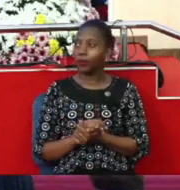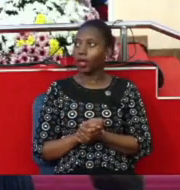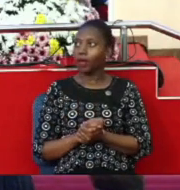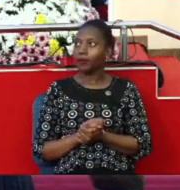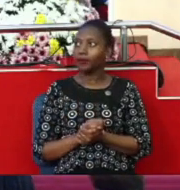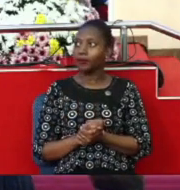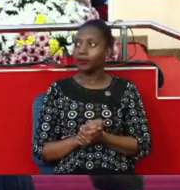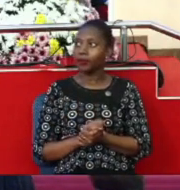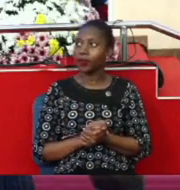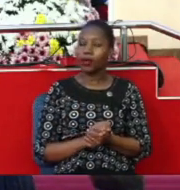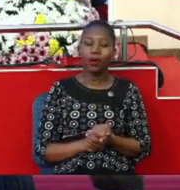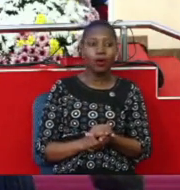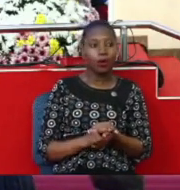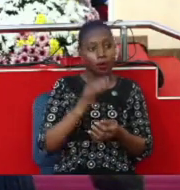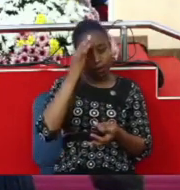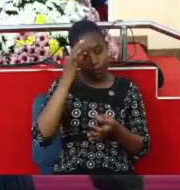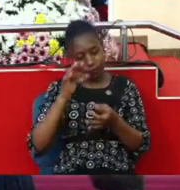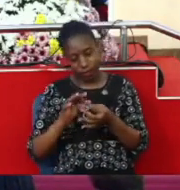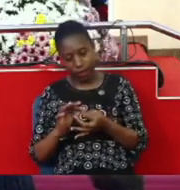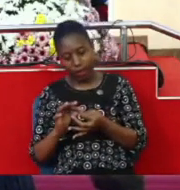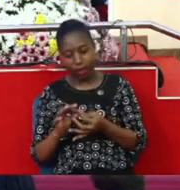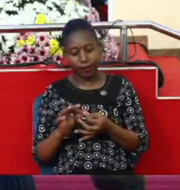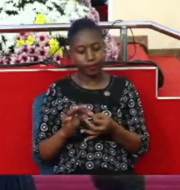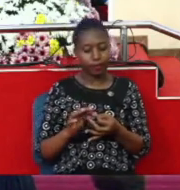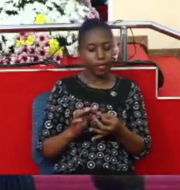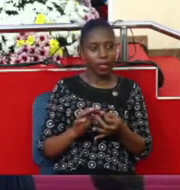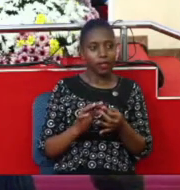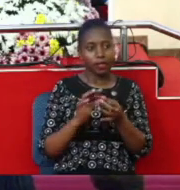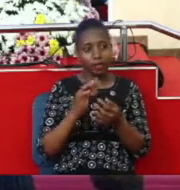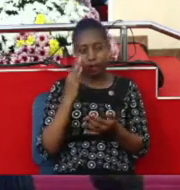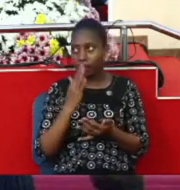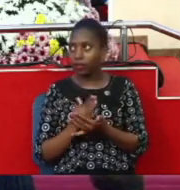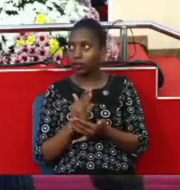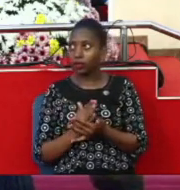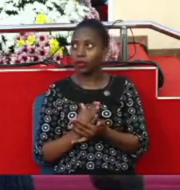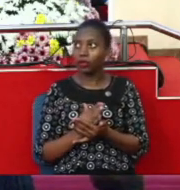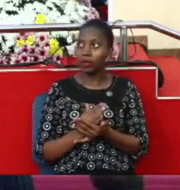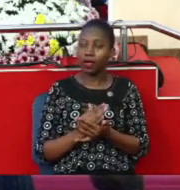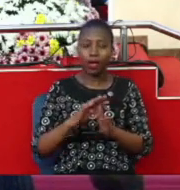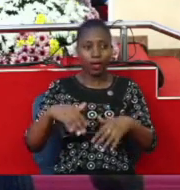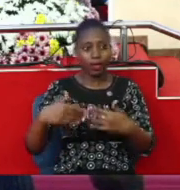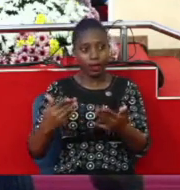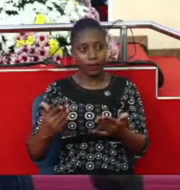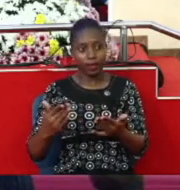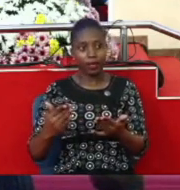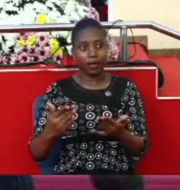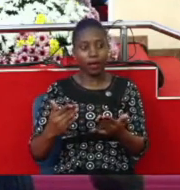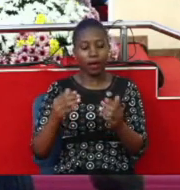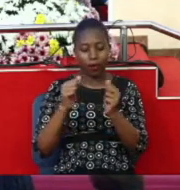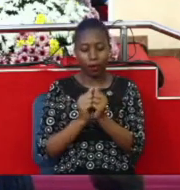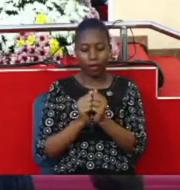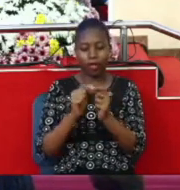evidence provided by the Word of God. The Word of God provides evidence.